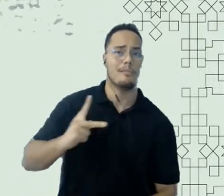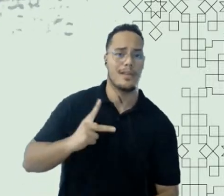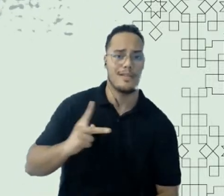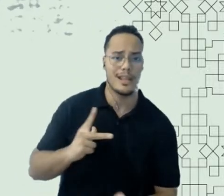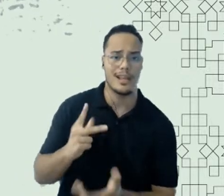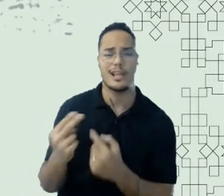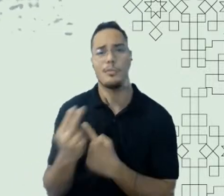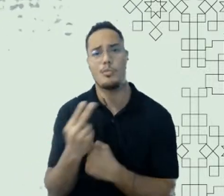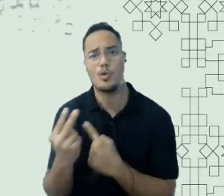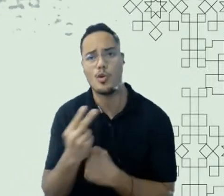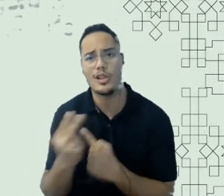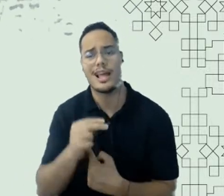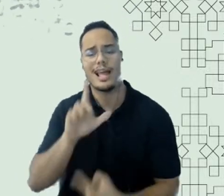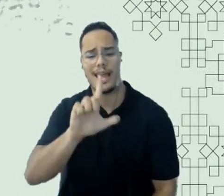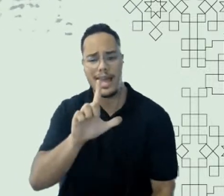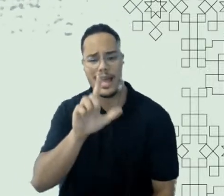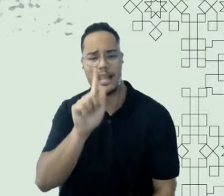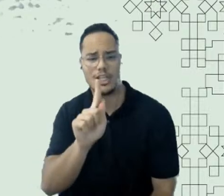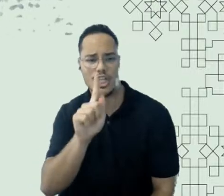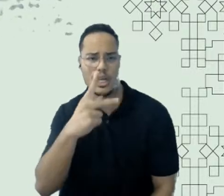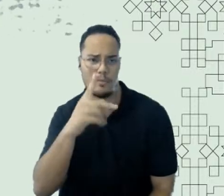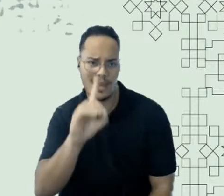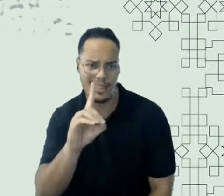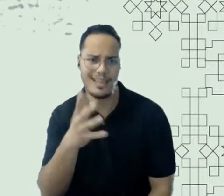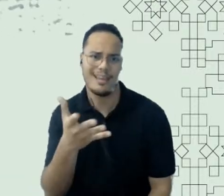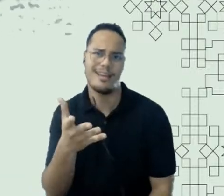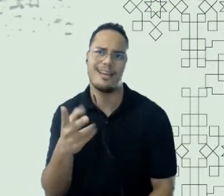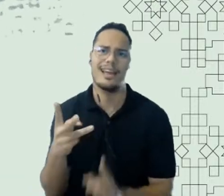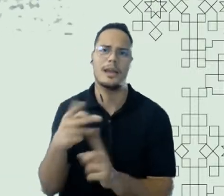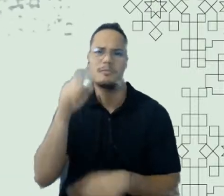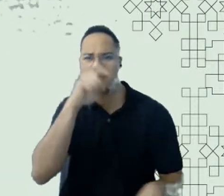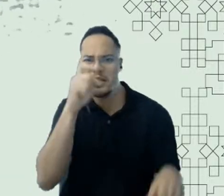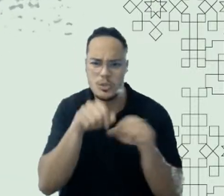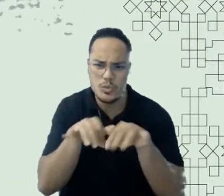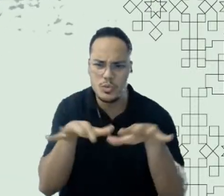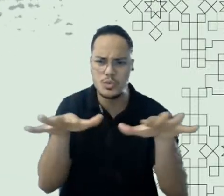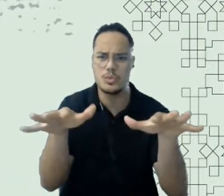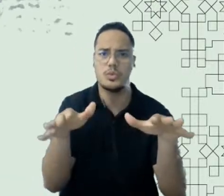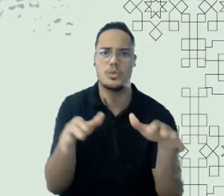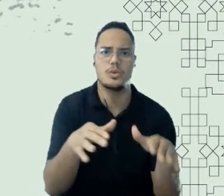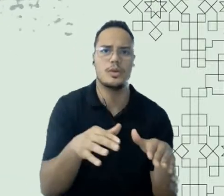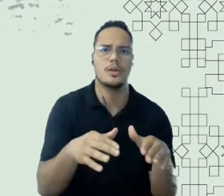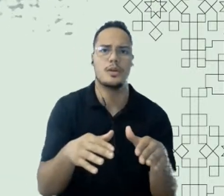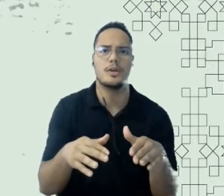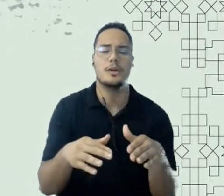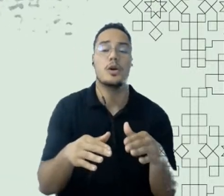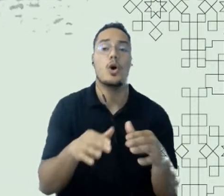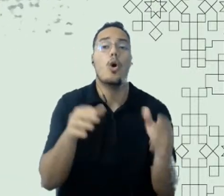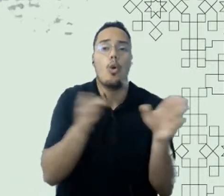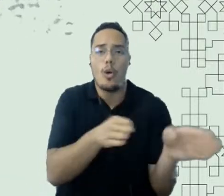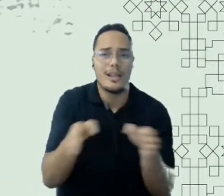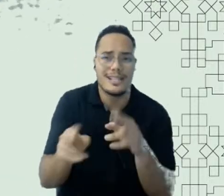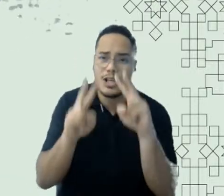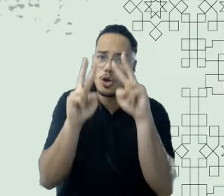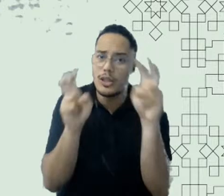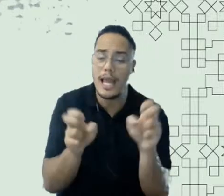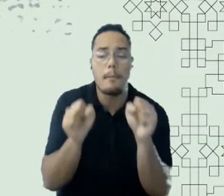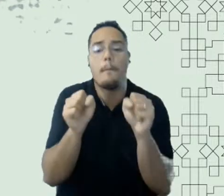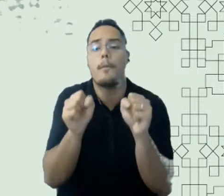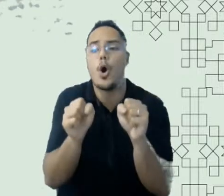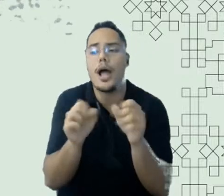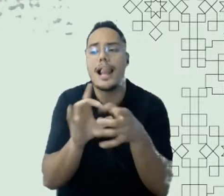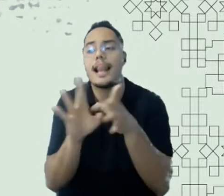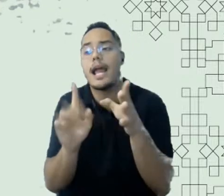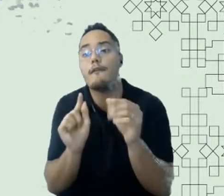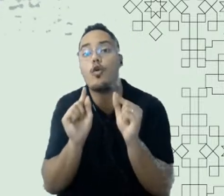news, content moderation, and now artificial intelligence. All the problems pile up, and we